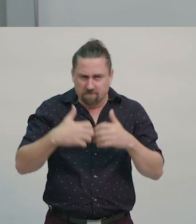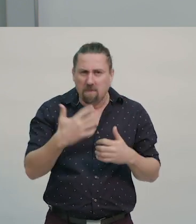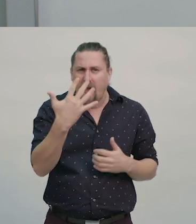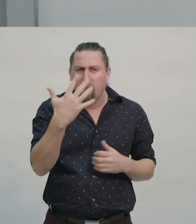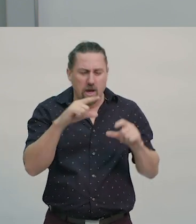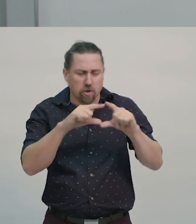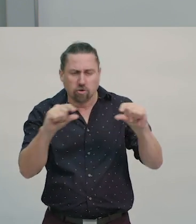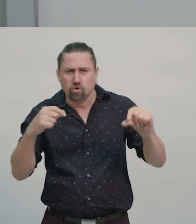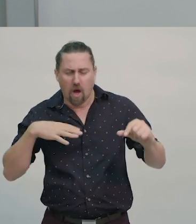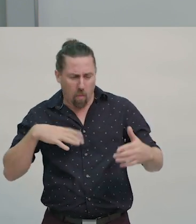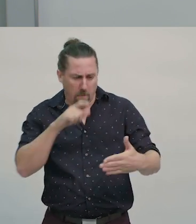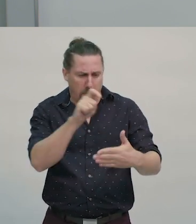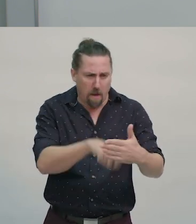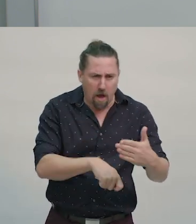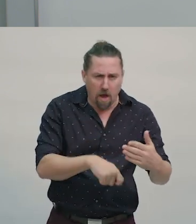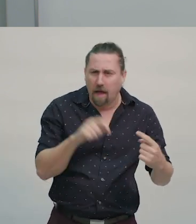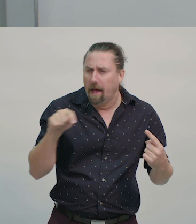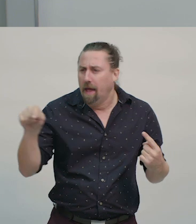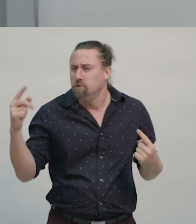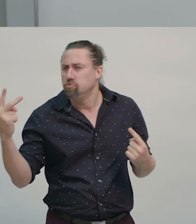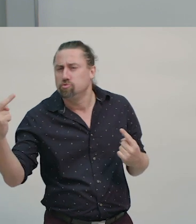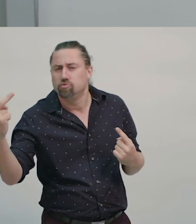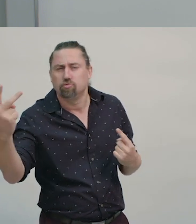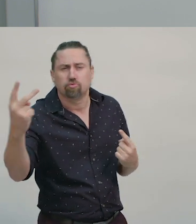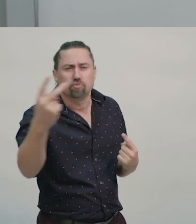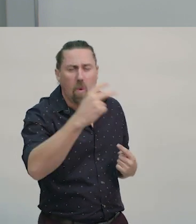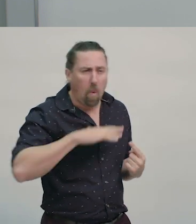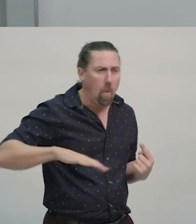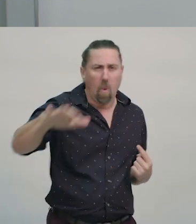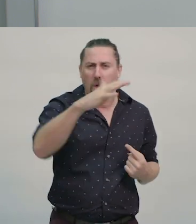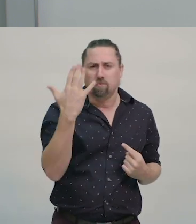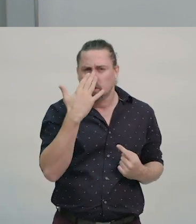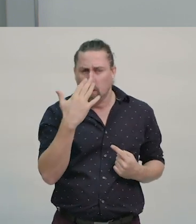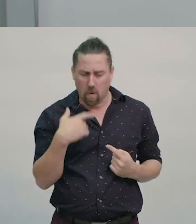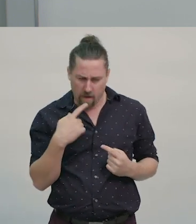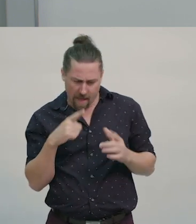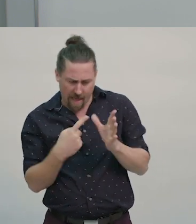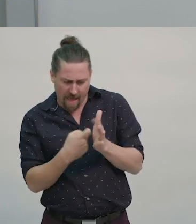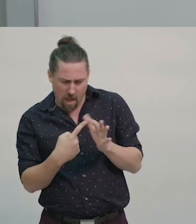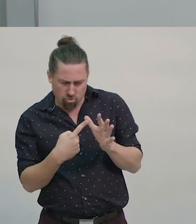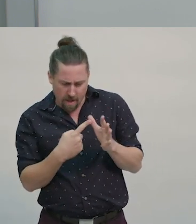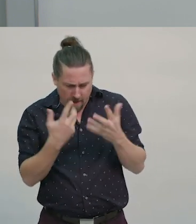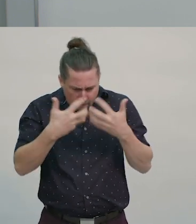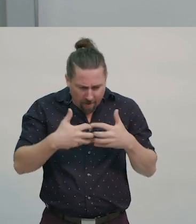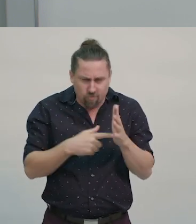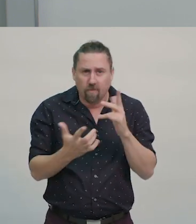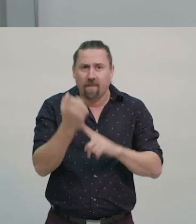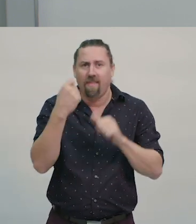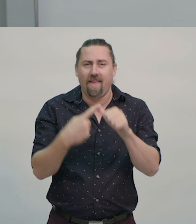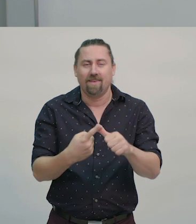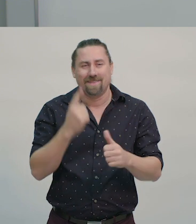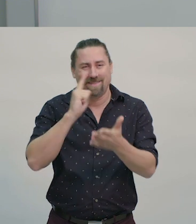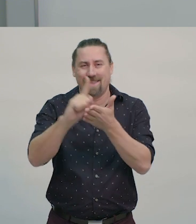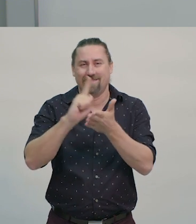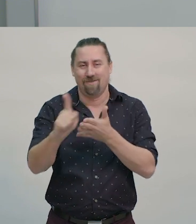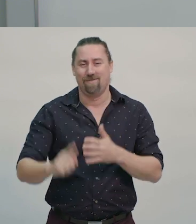many sausages we need to buy, if everyone in our school buys 2, we can whip out our area strategy to calculate this answer.